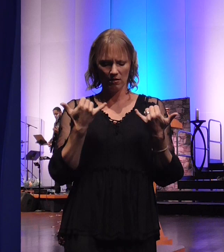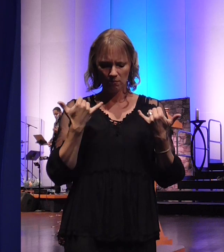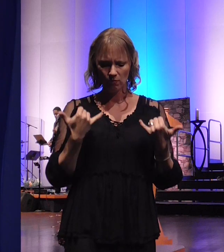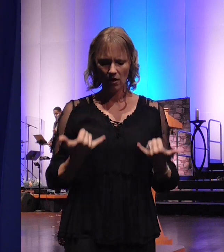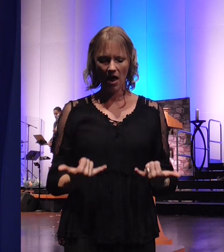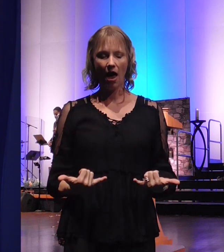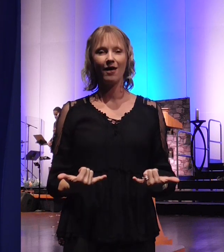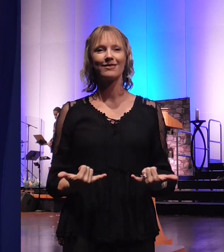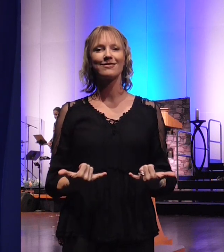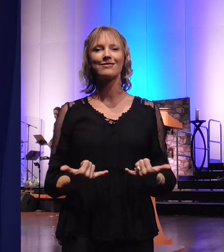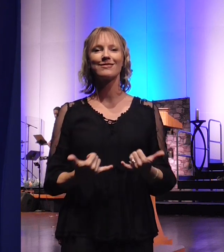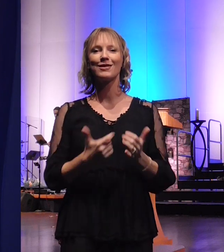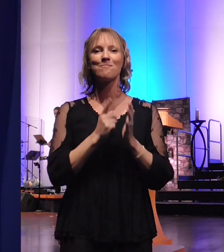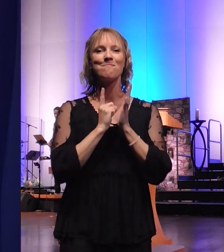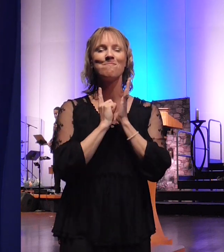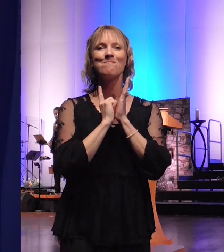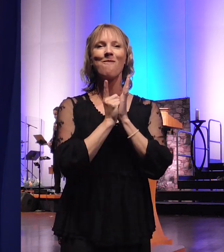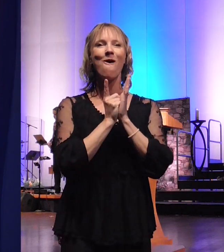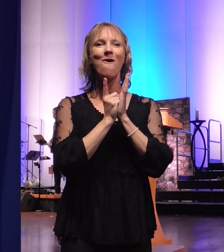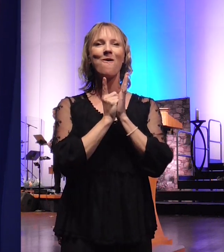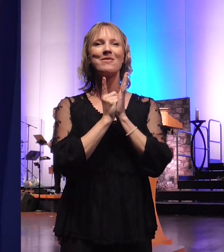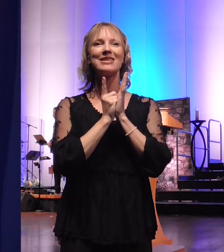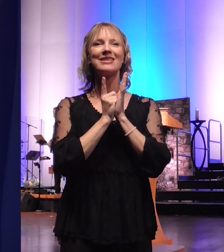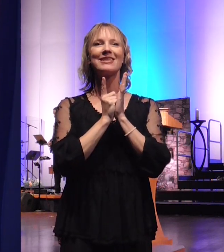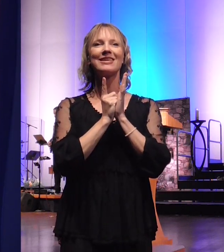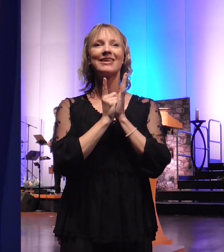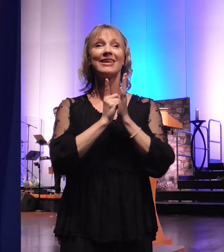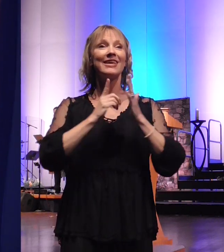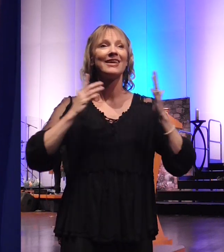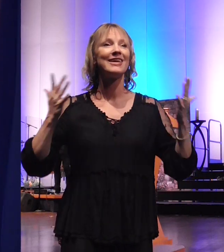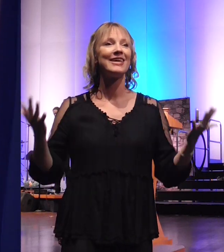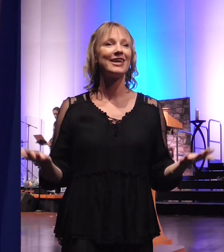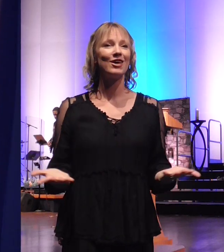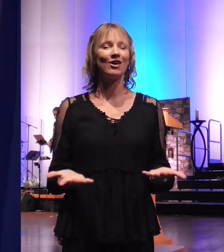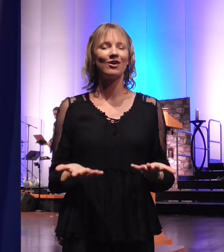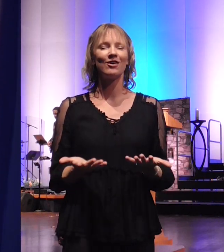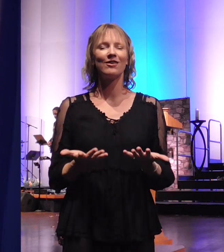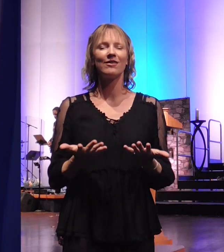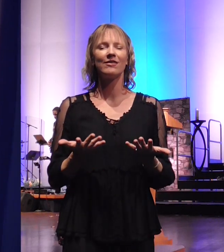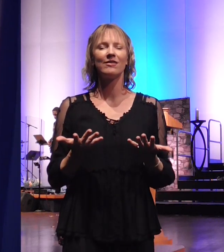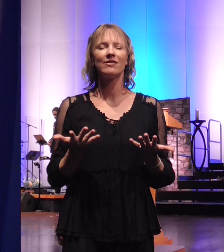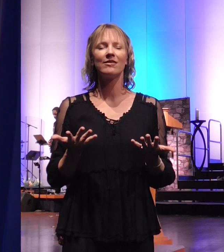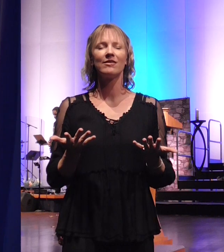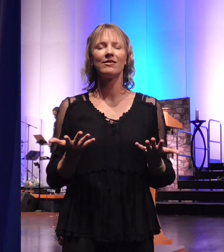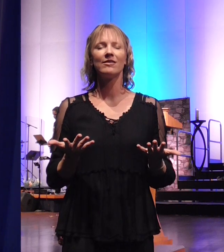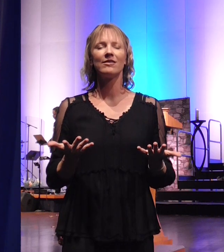to the present moment, here